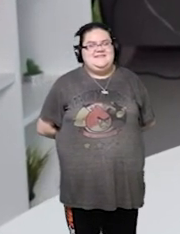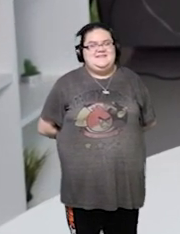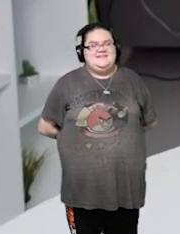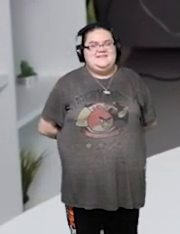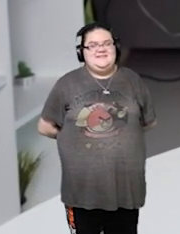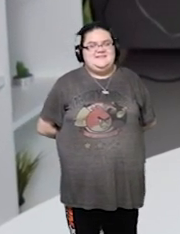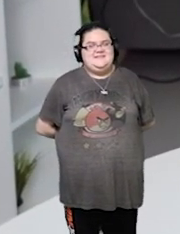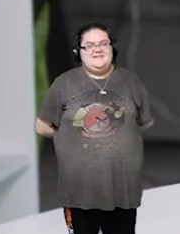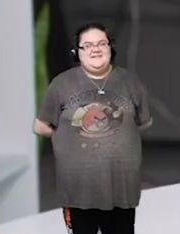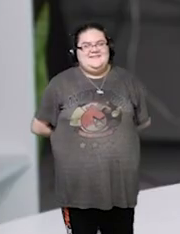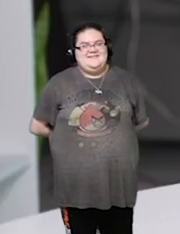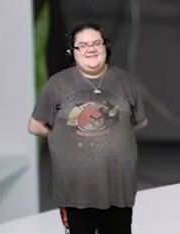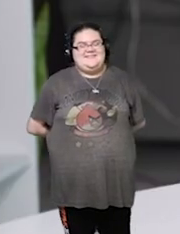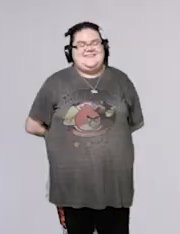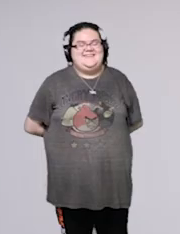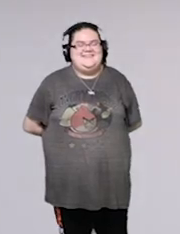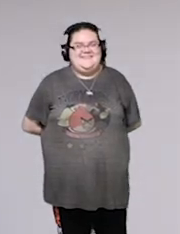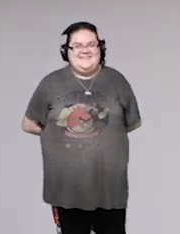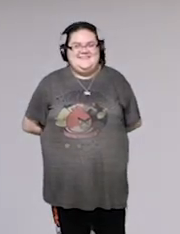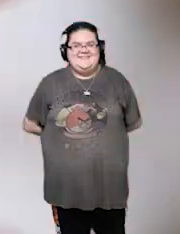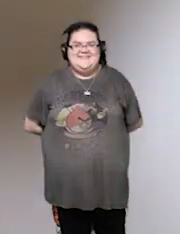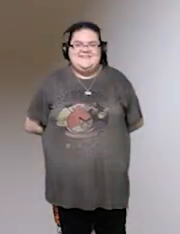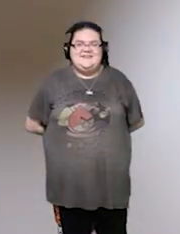but one of them. Give me a G-Shock. Casio.